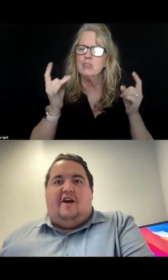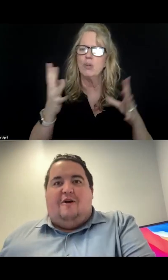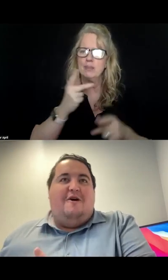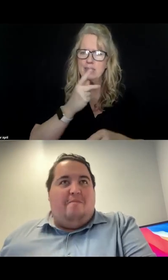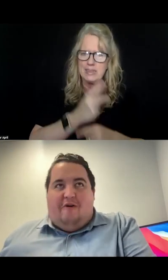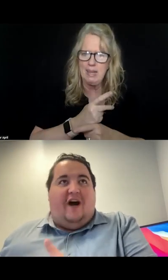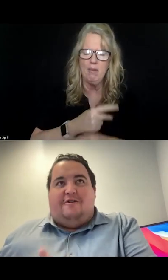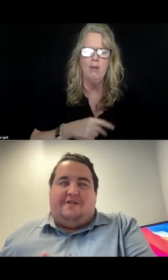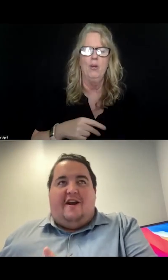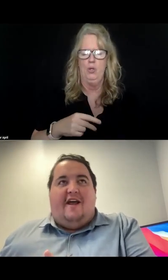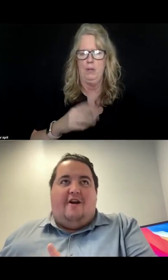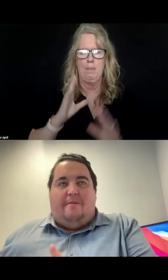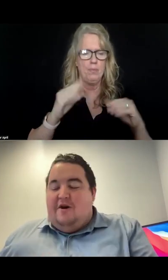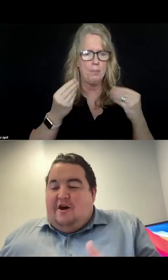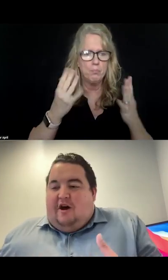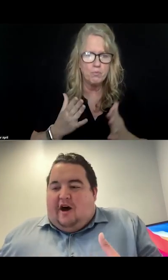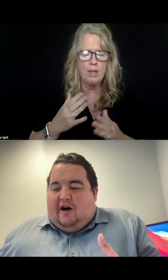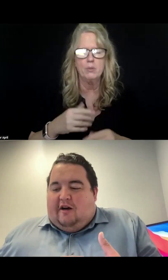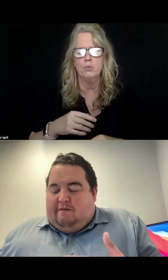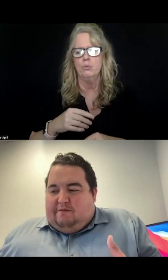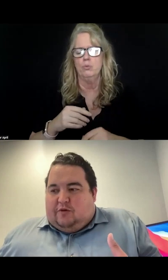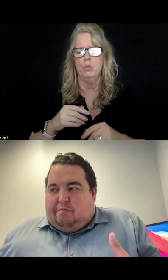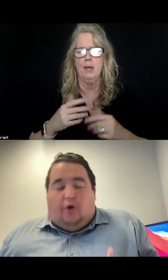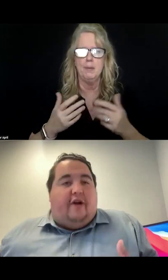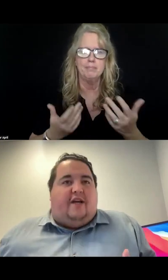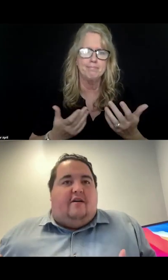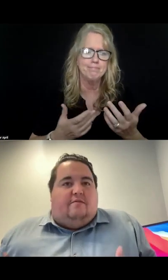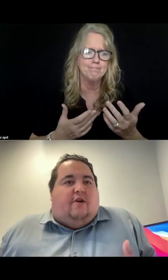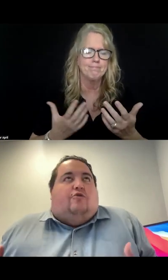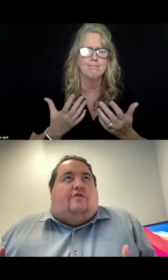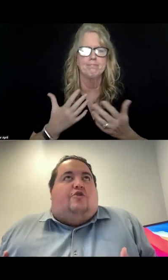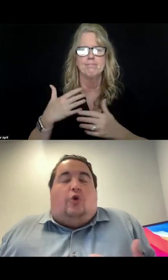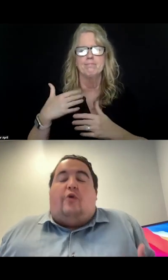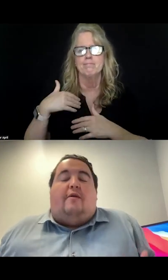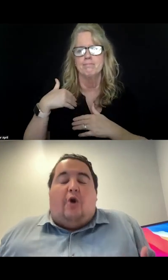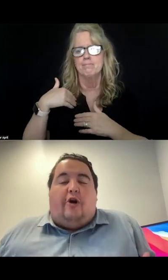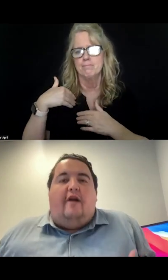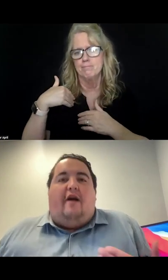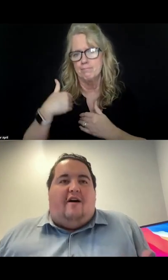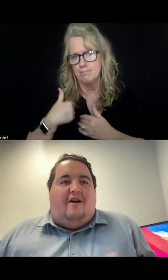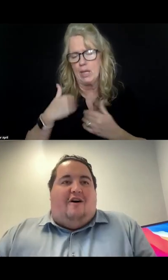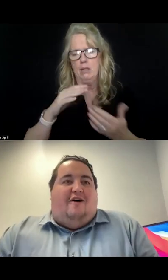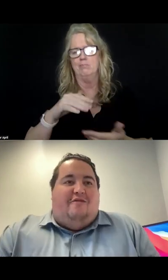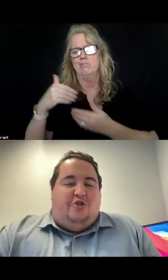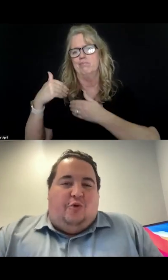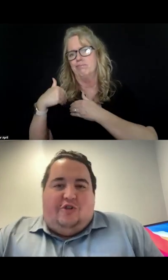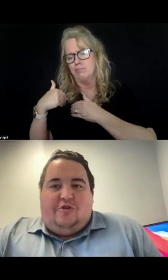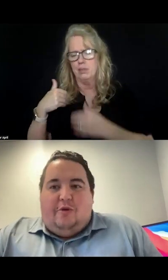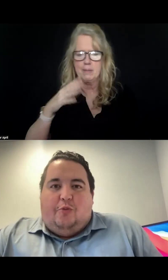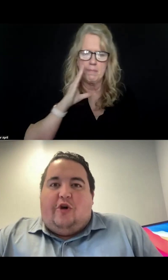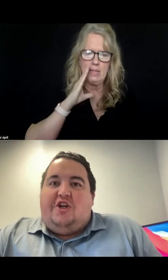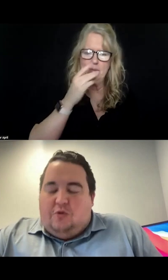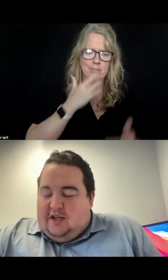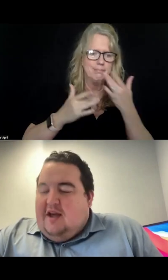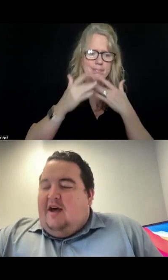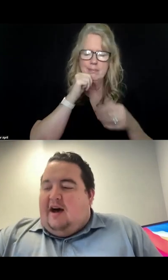crisis care providers then end up sort of burdening or shouldering the burden of the shortage much